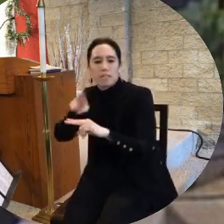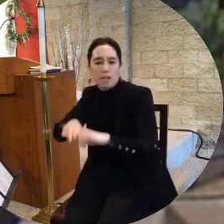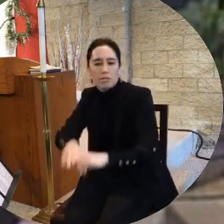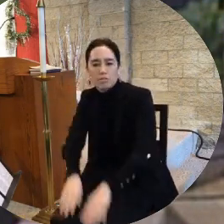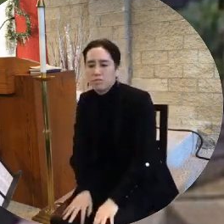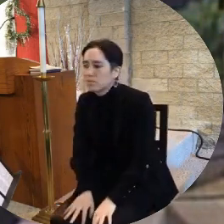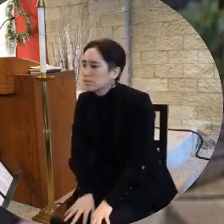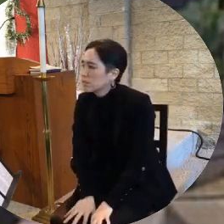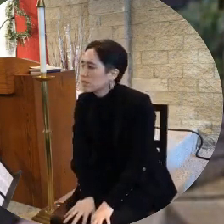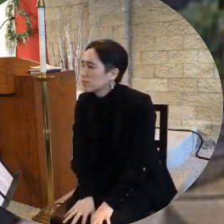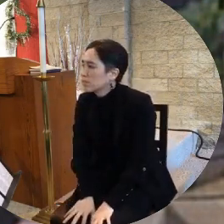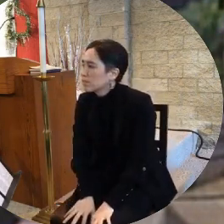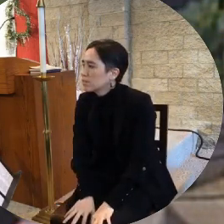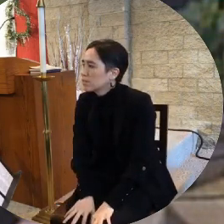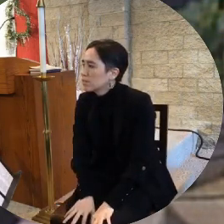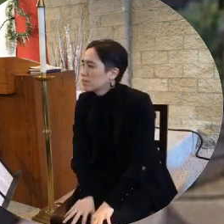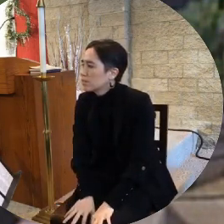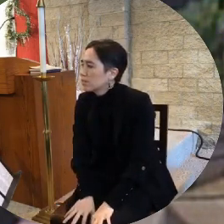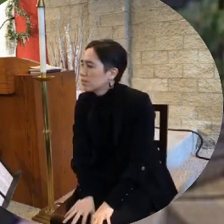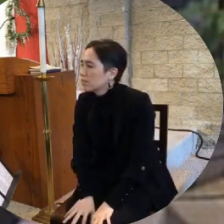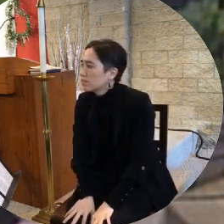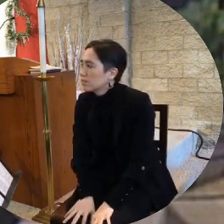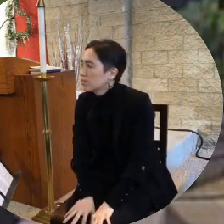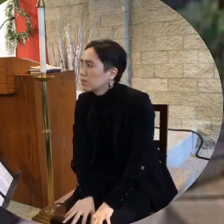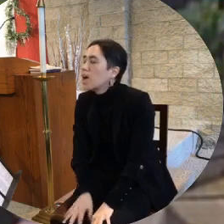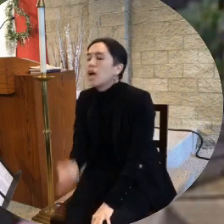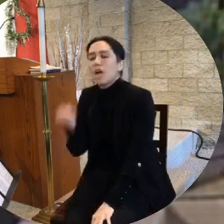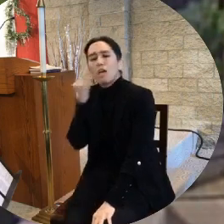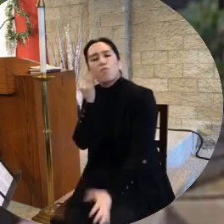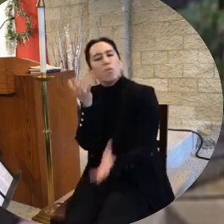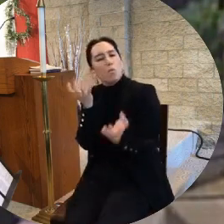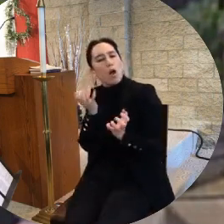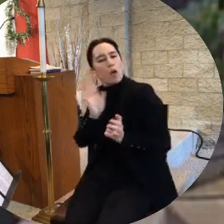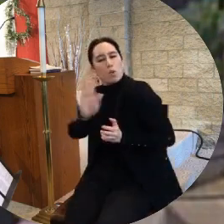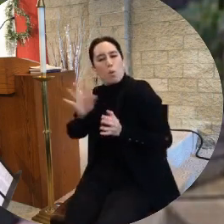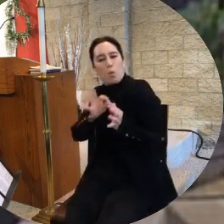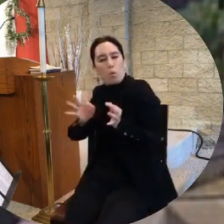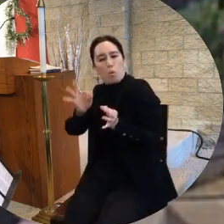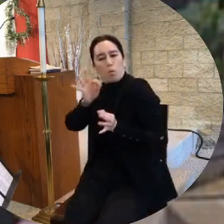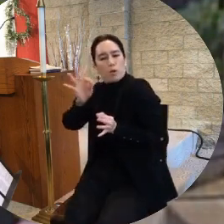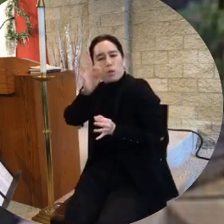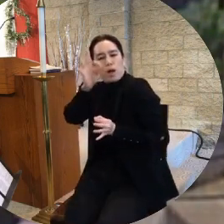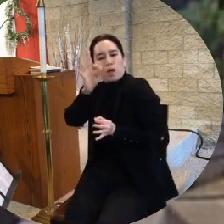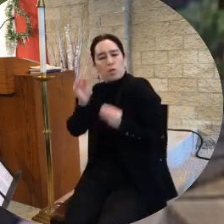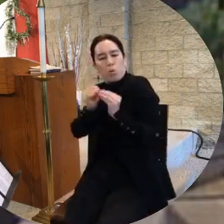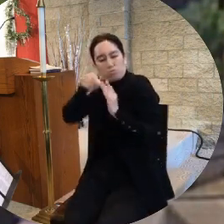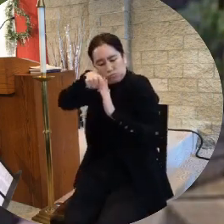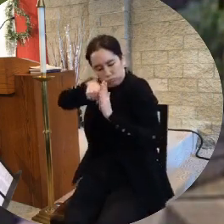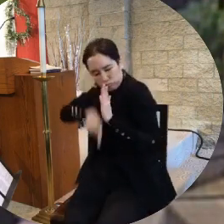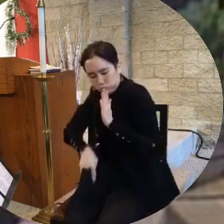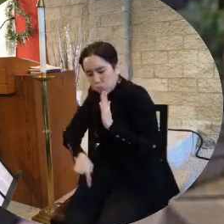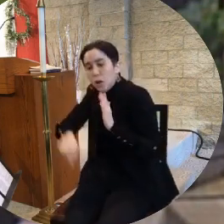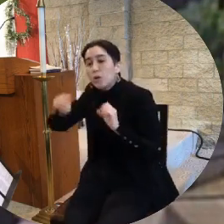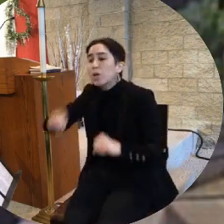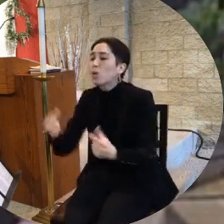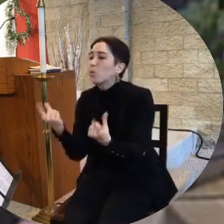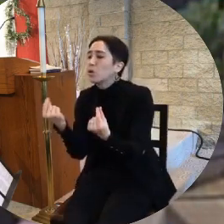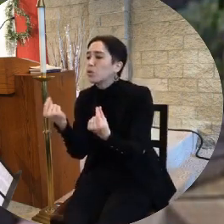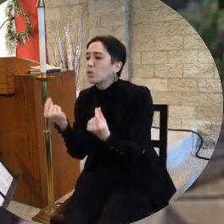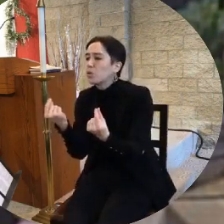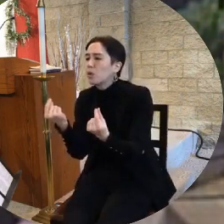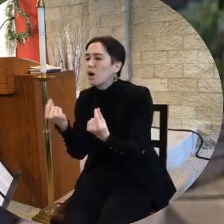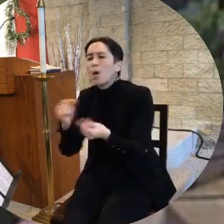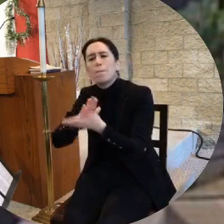If you want to take your spirituality, I believe, to a deeper level, then one of the ways to do that is to become a member of our community. There's something